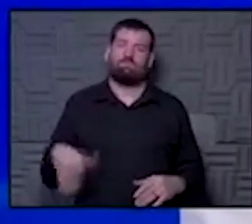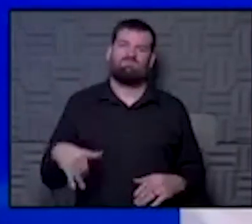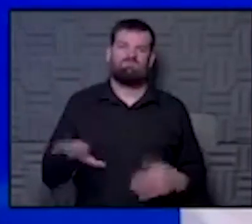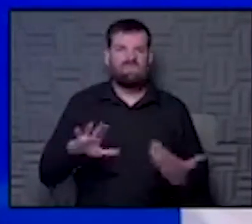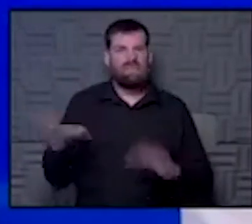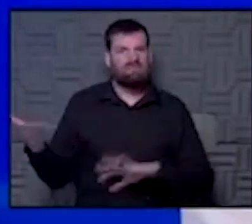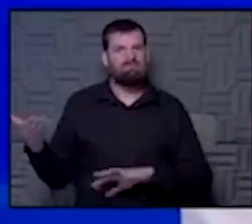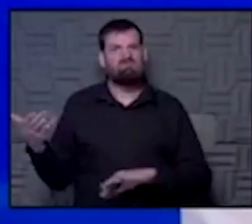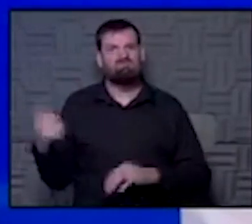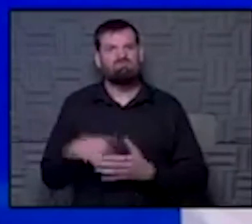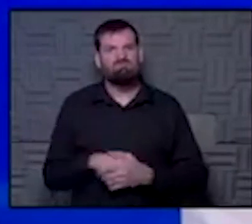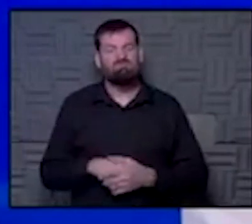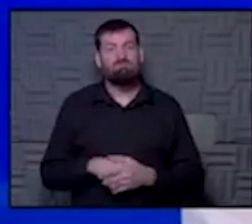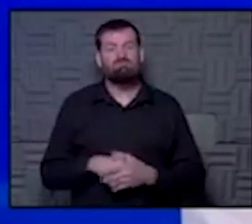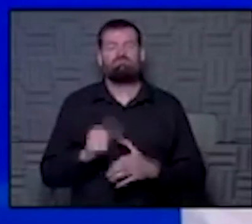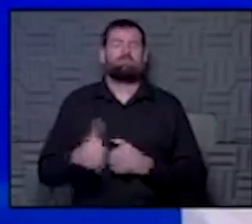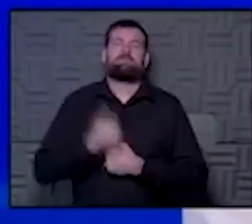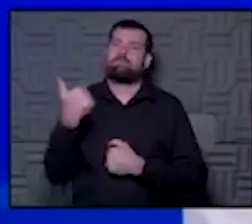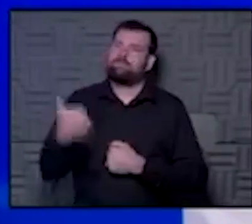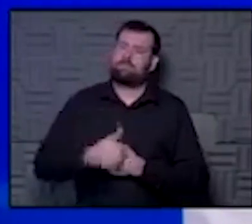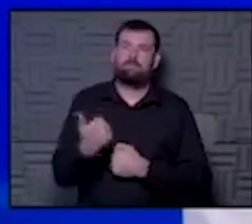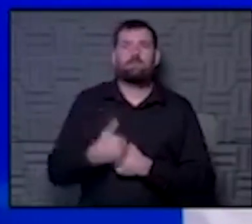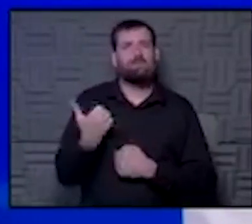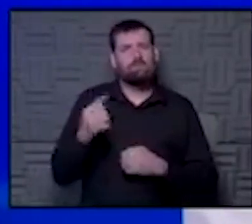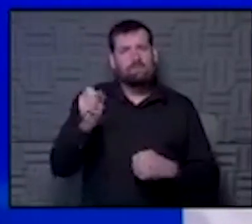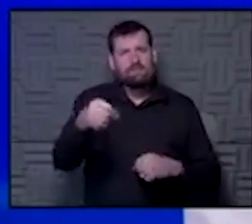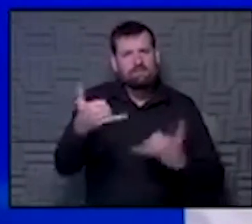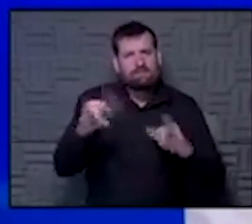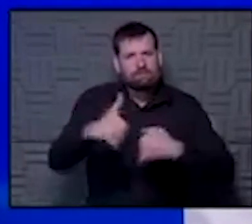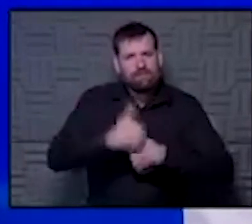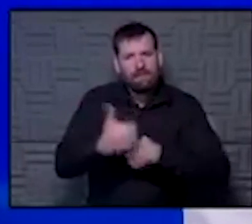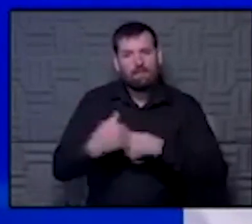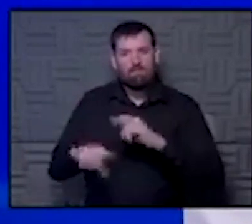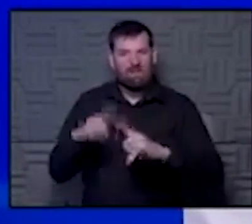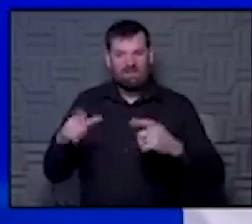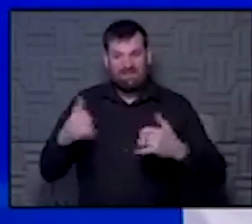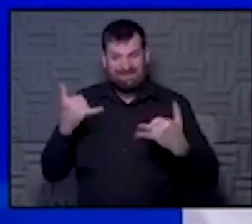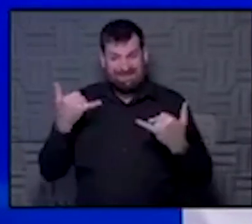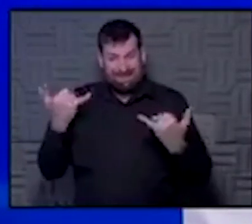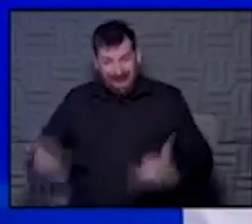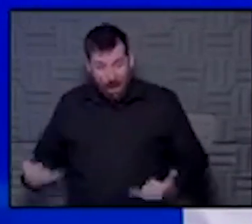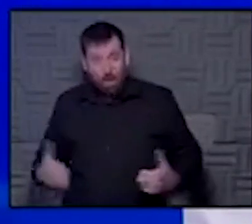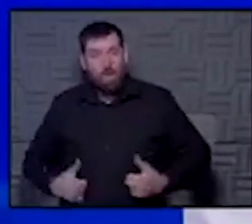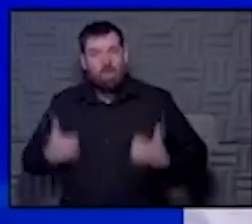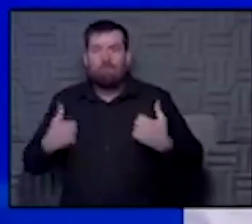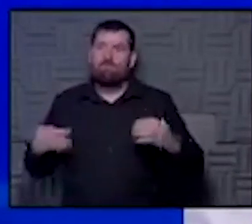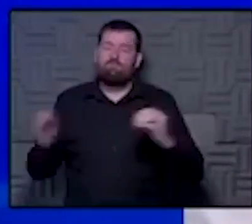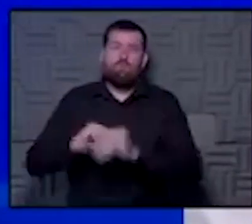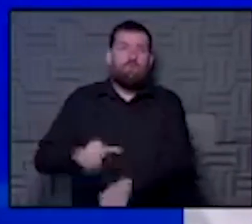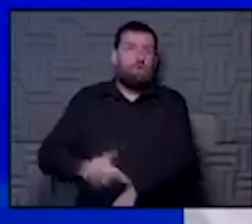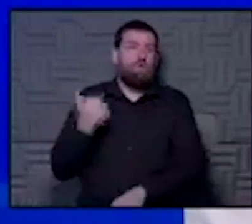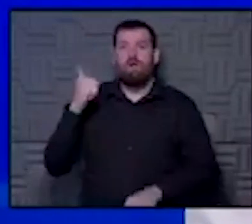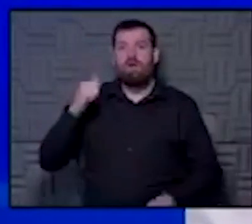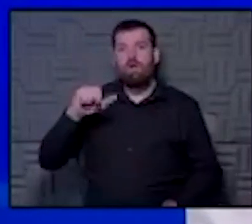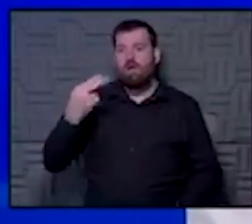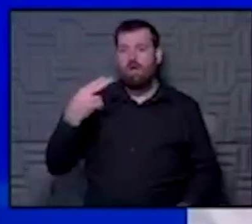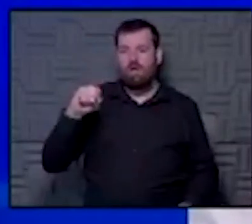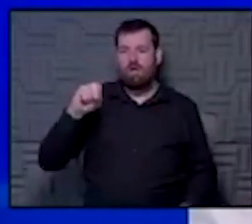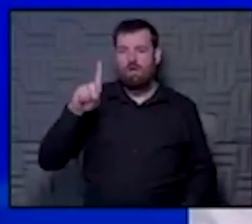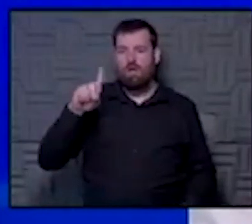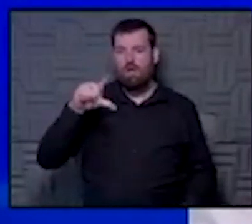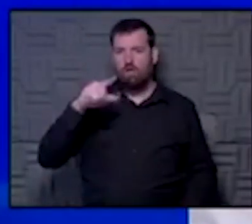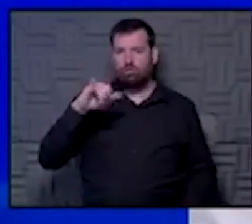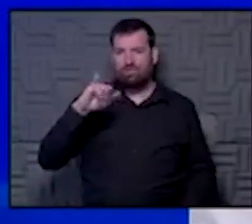it's still a deadly disease. But, oh my gosh, people live so much longer than they ever did before. Lymphoma, non-Hodgkin's and Hodgkin's lymphoma, it's